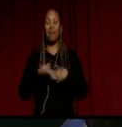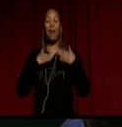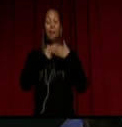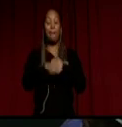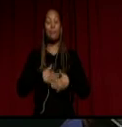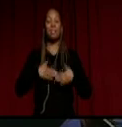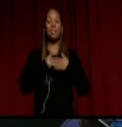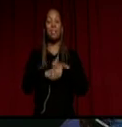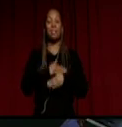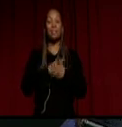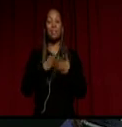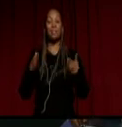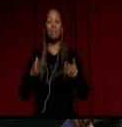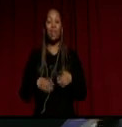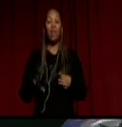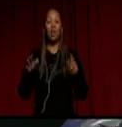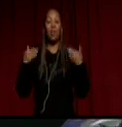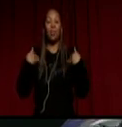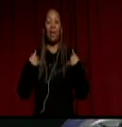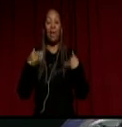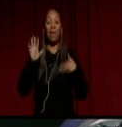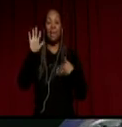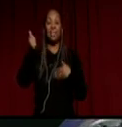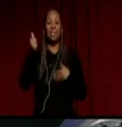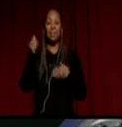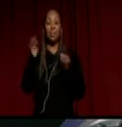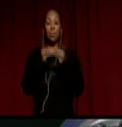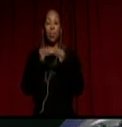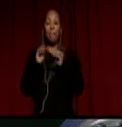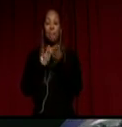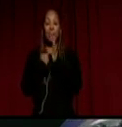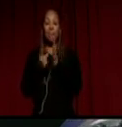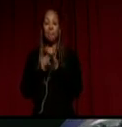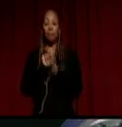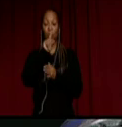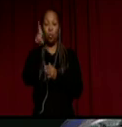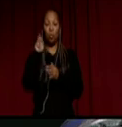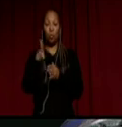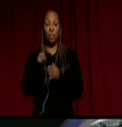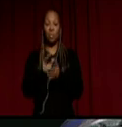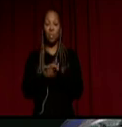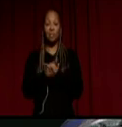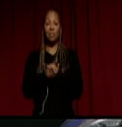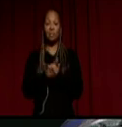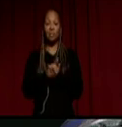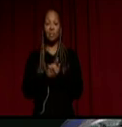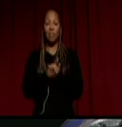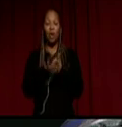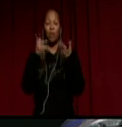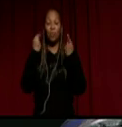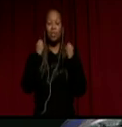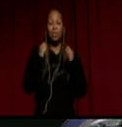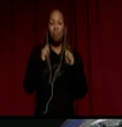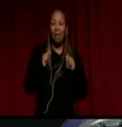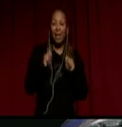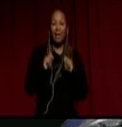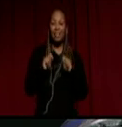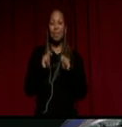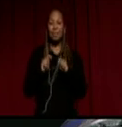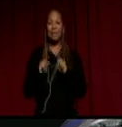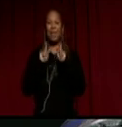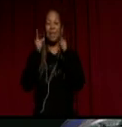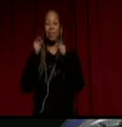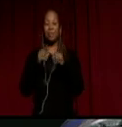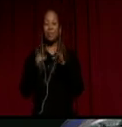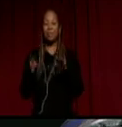that so much. We only have about 10 more minutes to go. Those of you with your questions, as you can see, we're trying to get in as many of them as